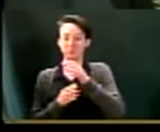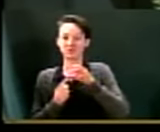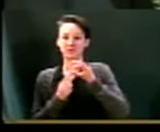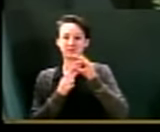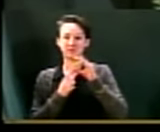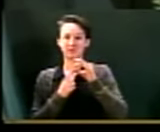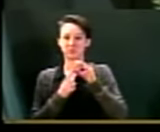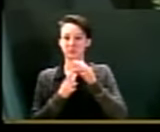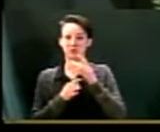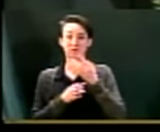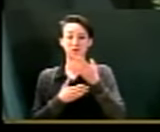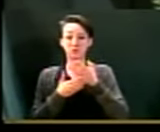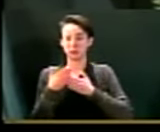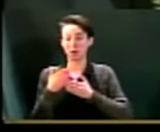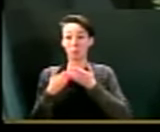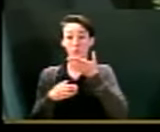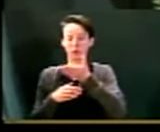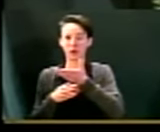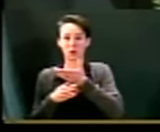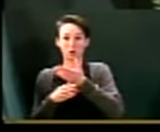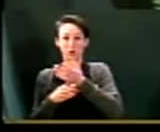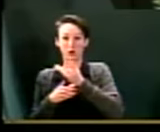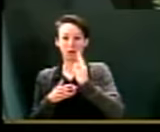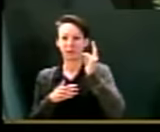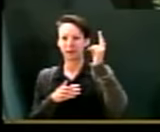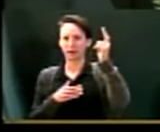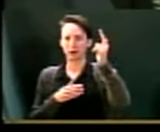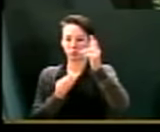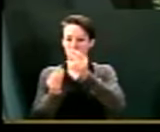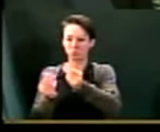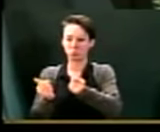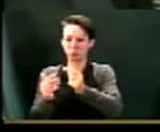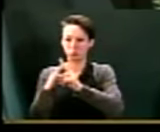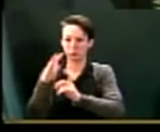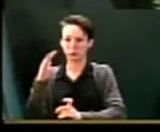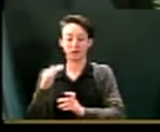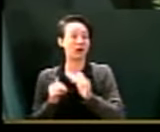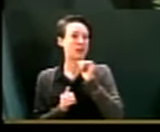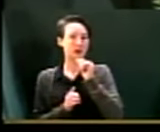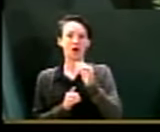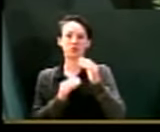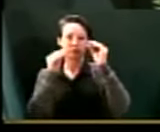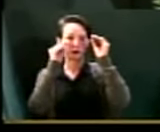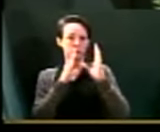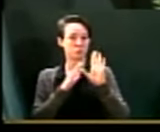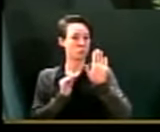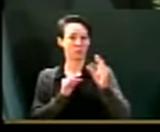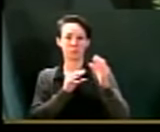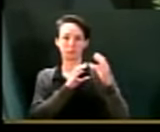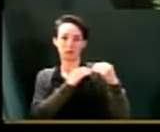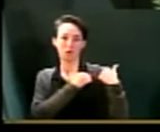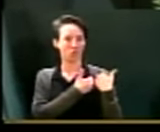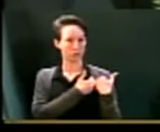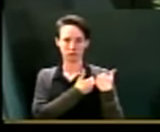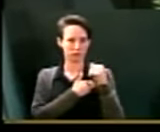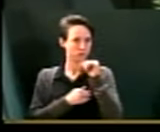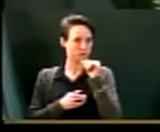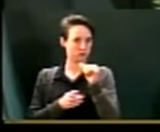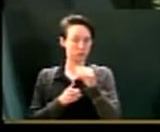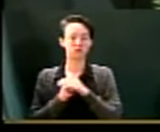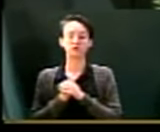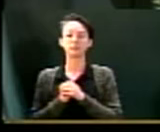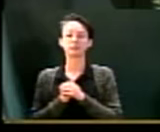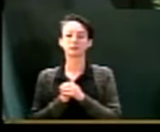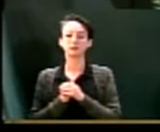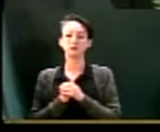were there and then later weren't, which is also no fault of theirs. So it would be reasonable